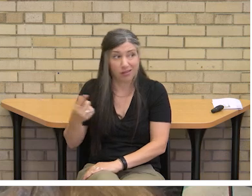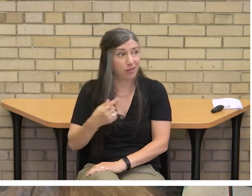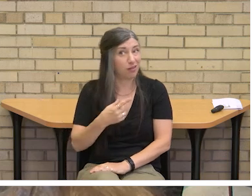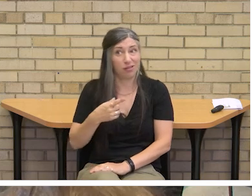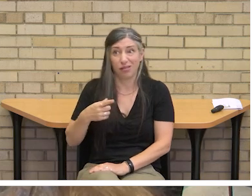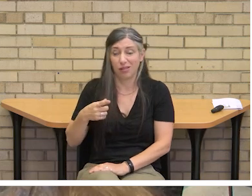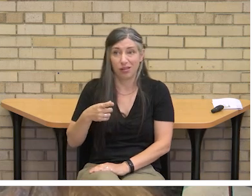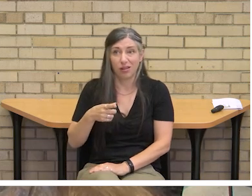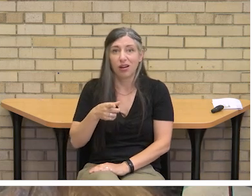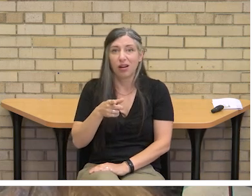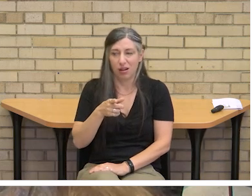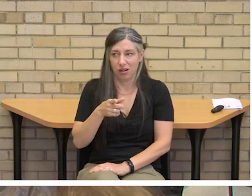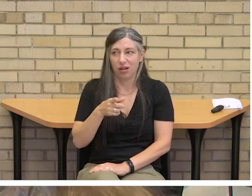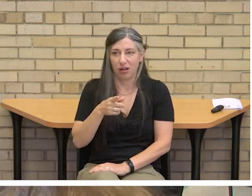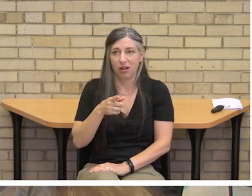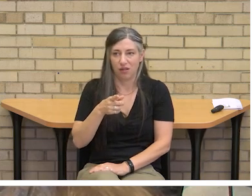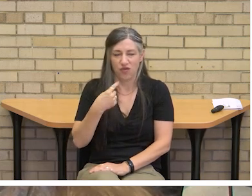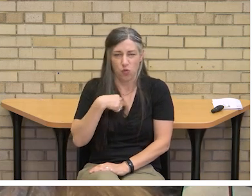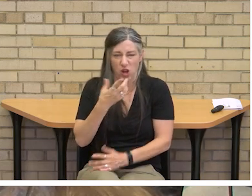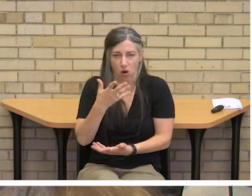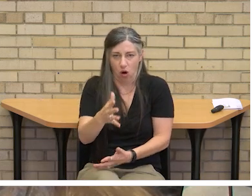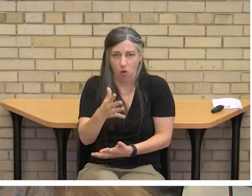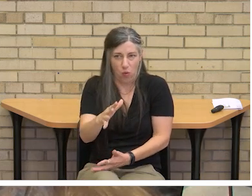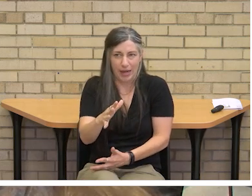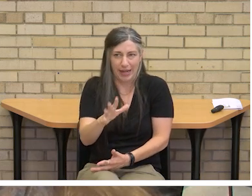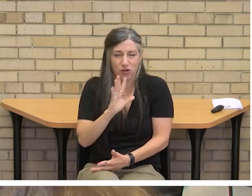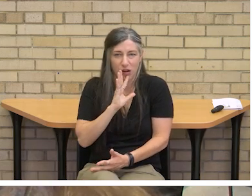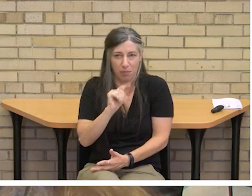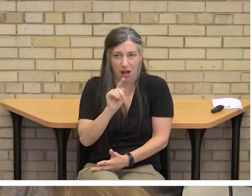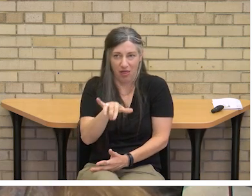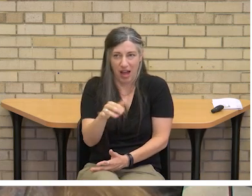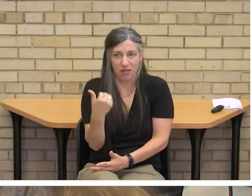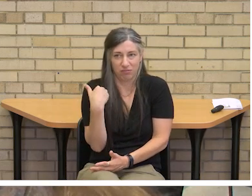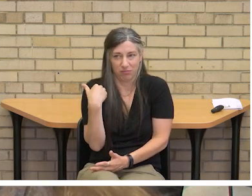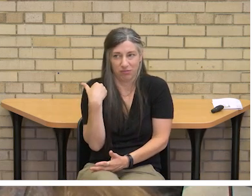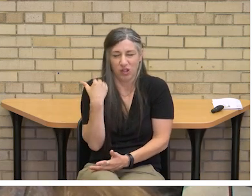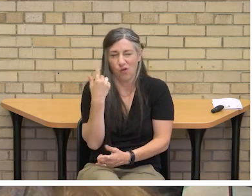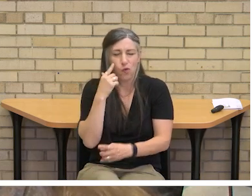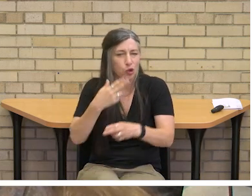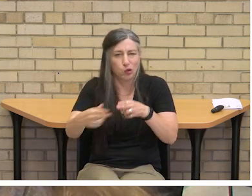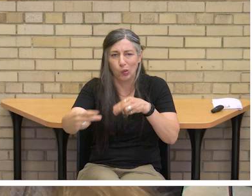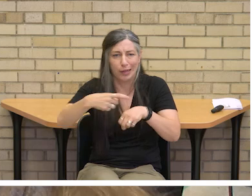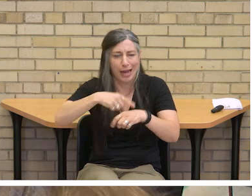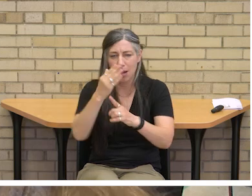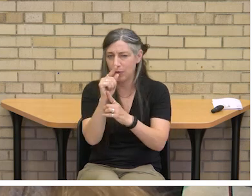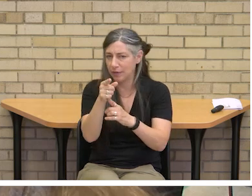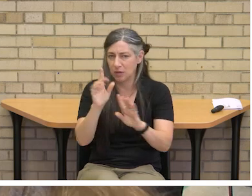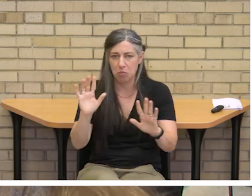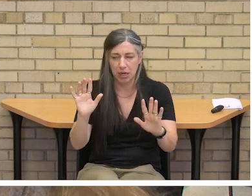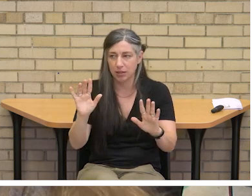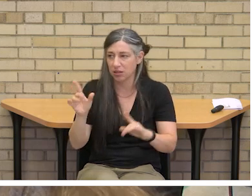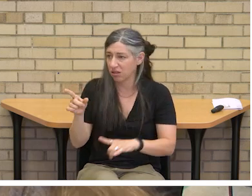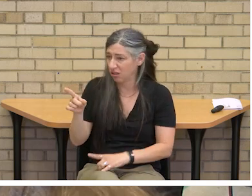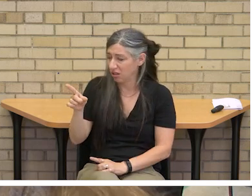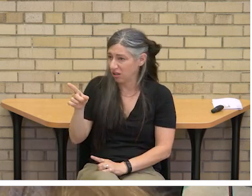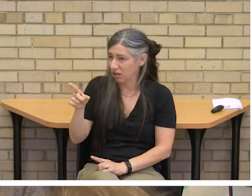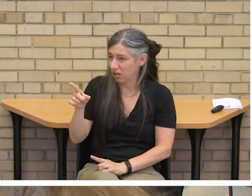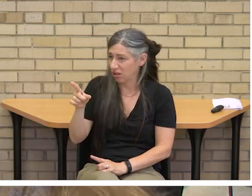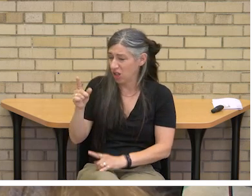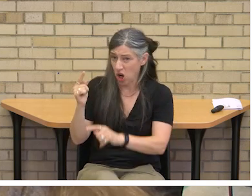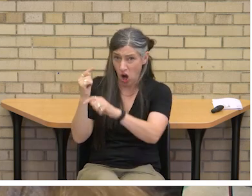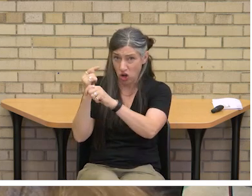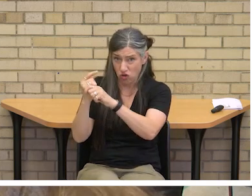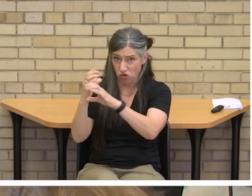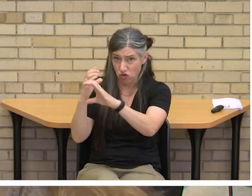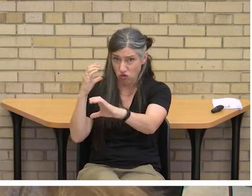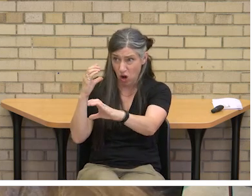I think we covered that in the slides at about like 15 minutes when there's things moving overhead. Is there going to be a designated truck route